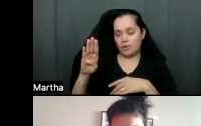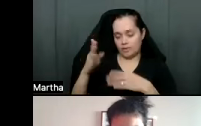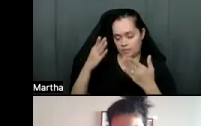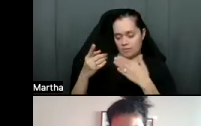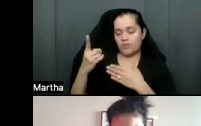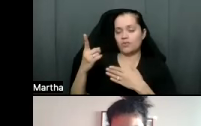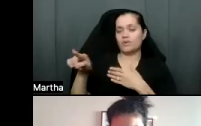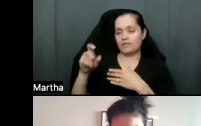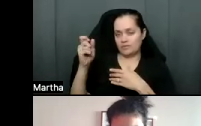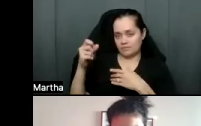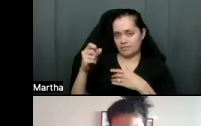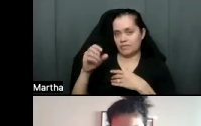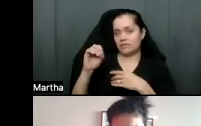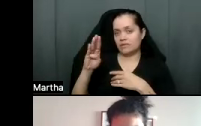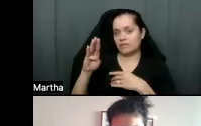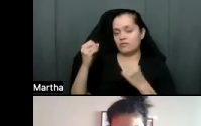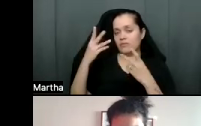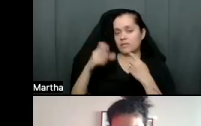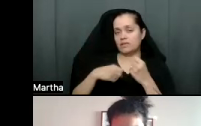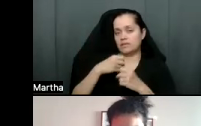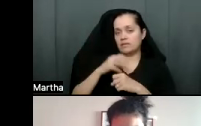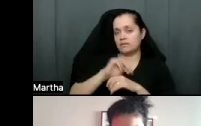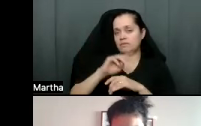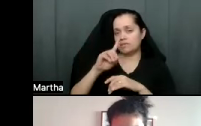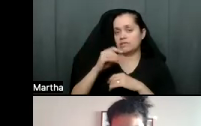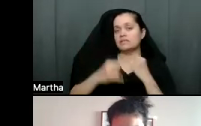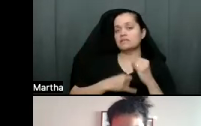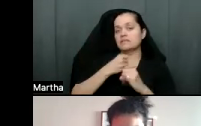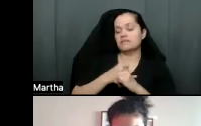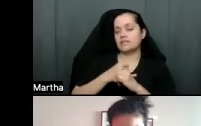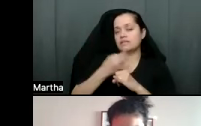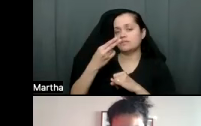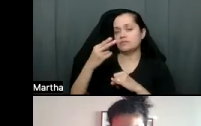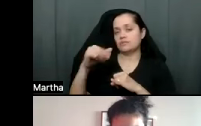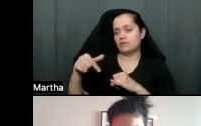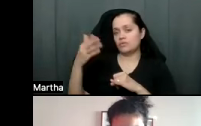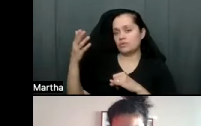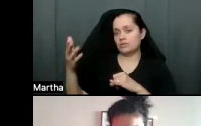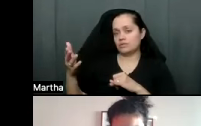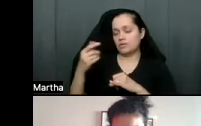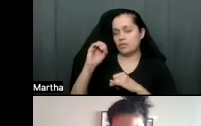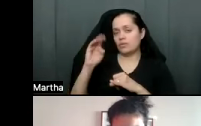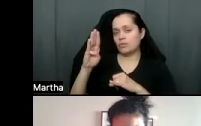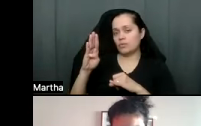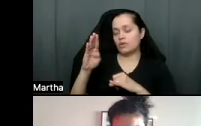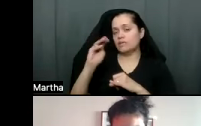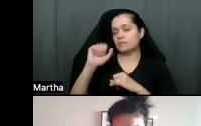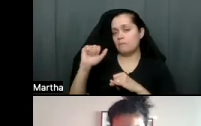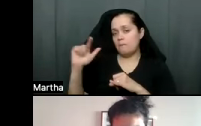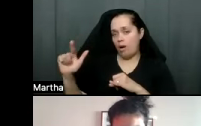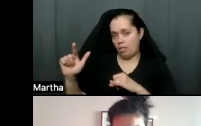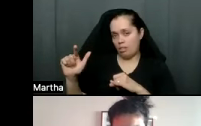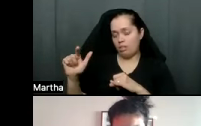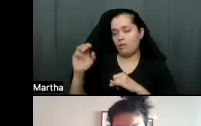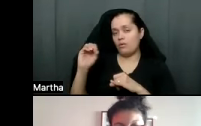of those. Oak Brook for years had McDonald's international headquarters there. Oak Brook has a mall.